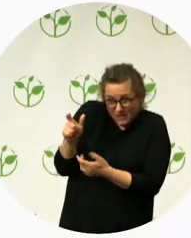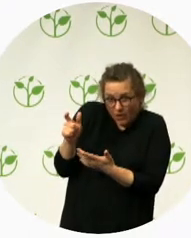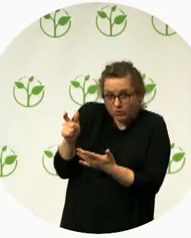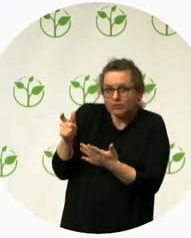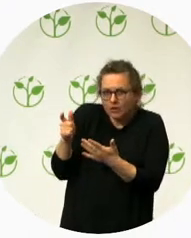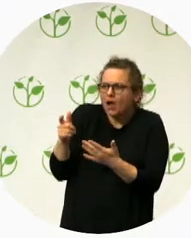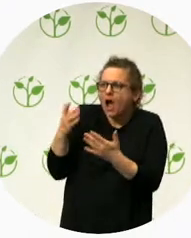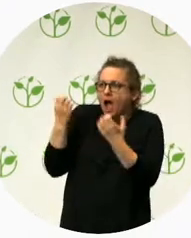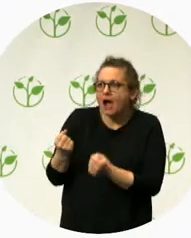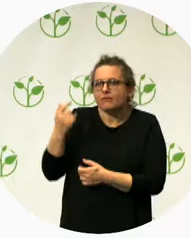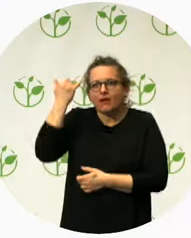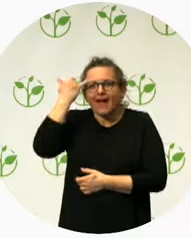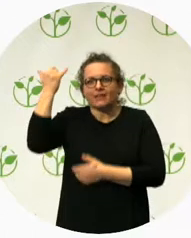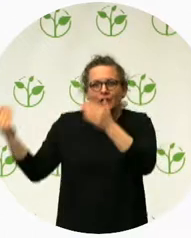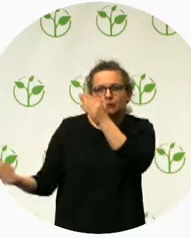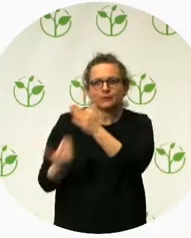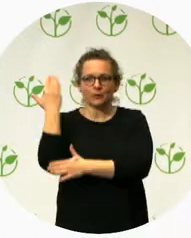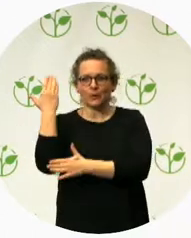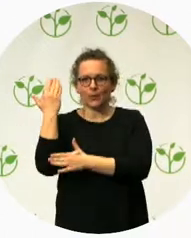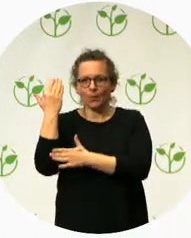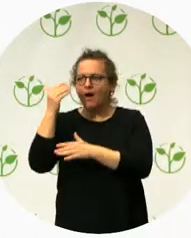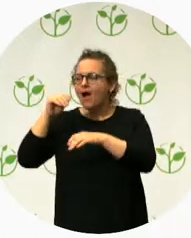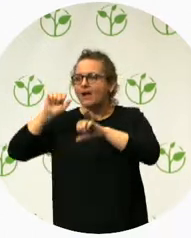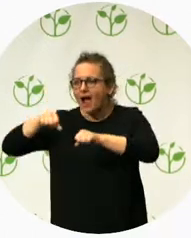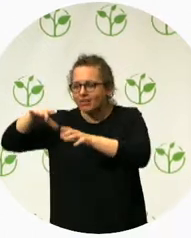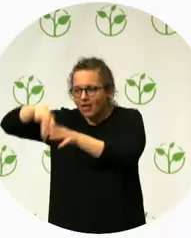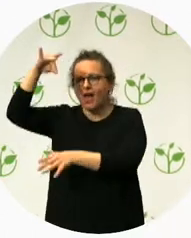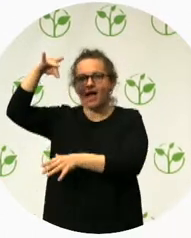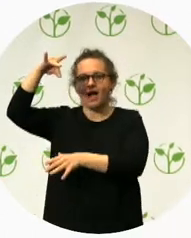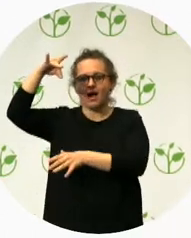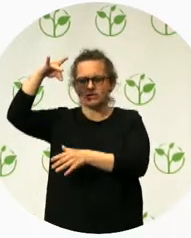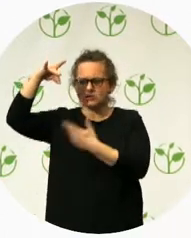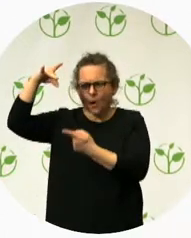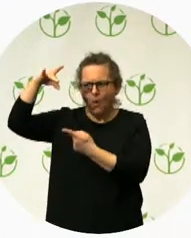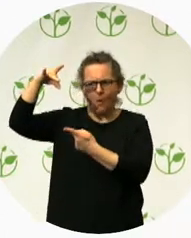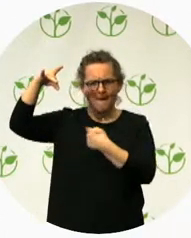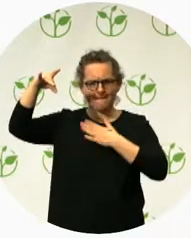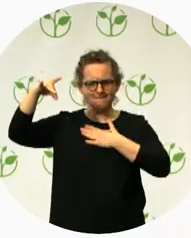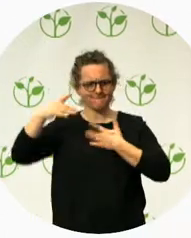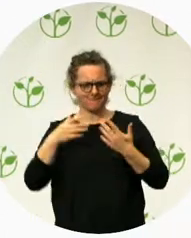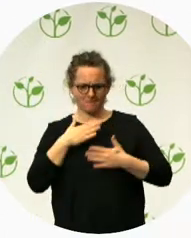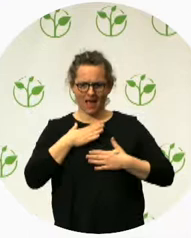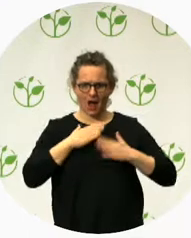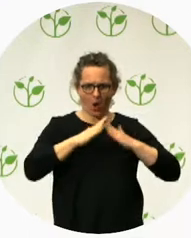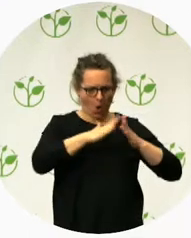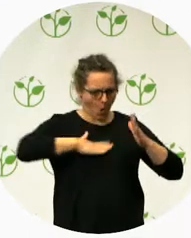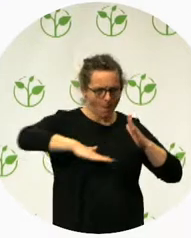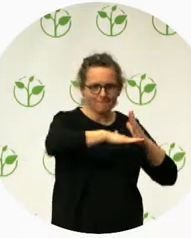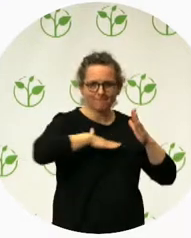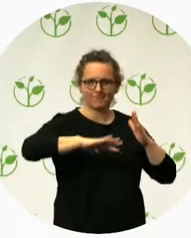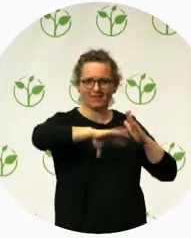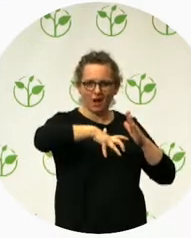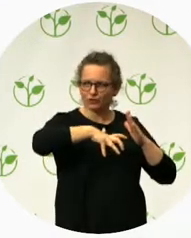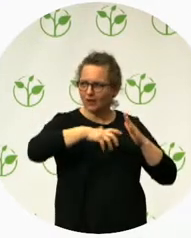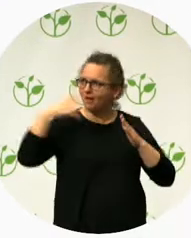our home country, it would be like a wing beat of a butterfly, which can lead to a major shift